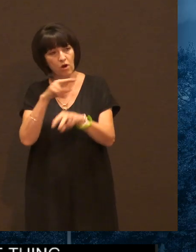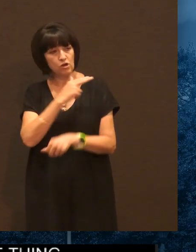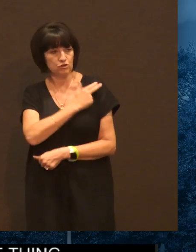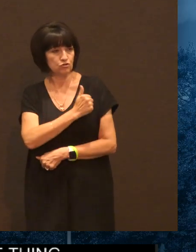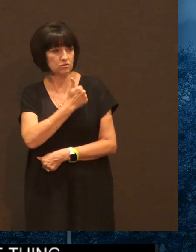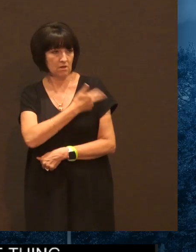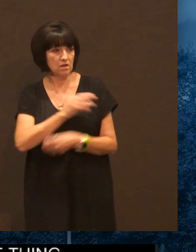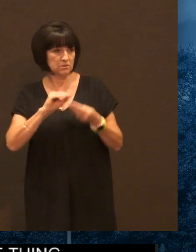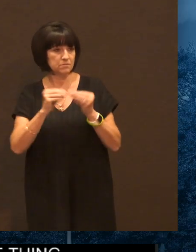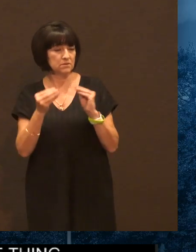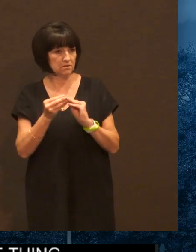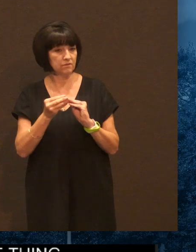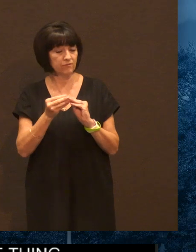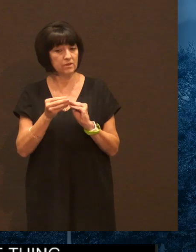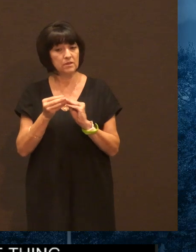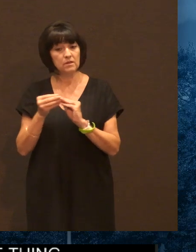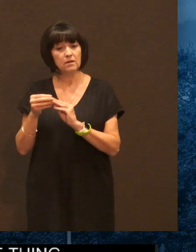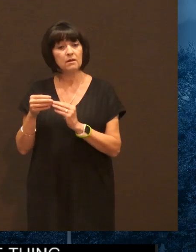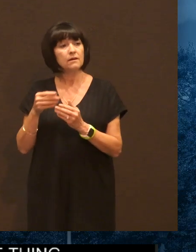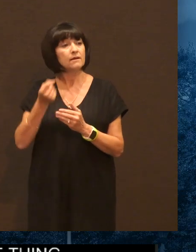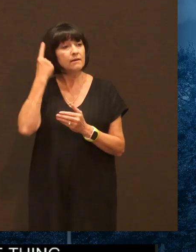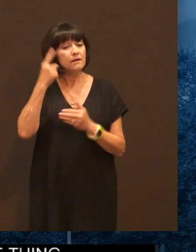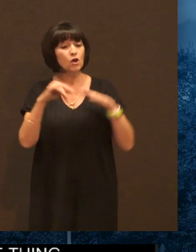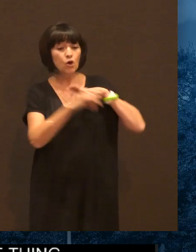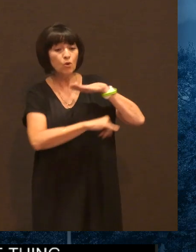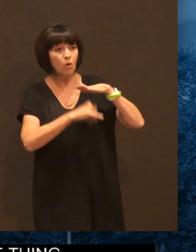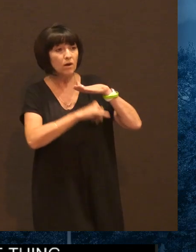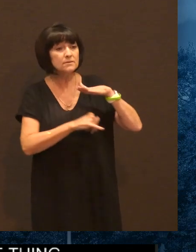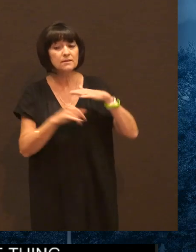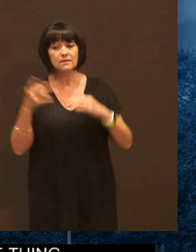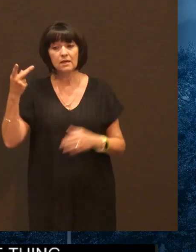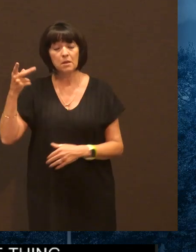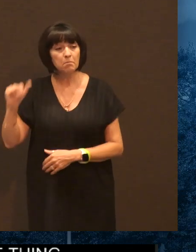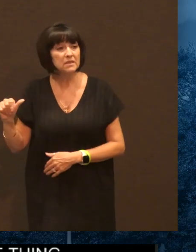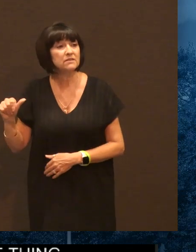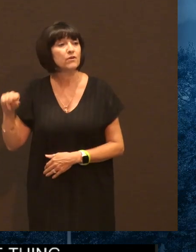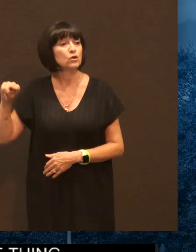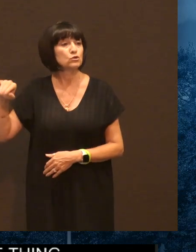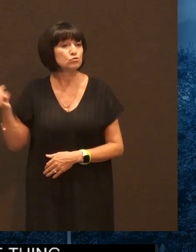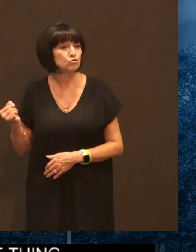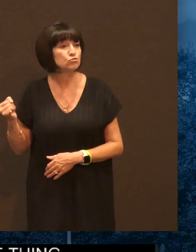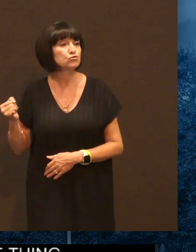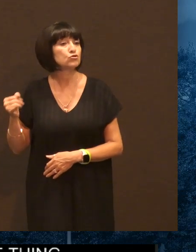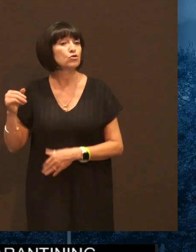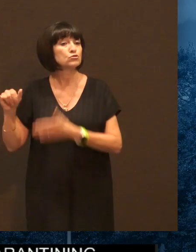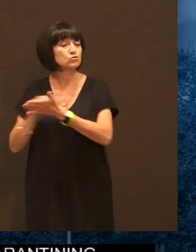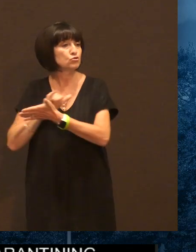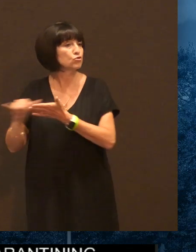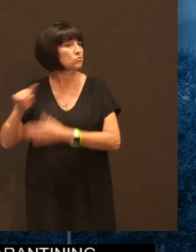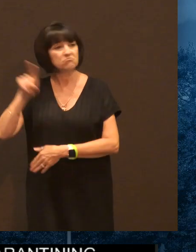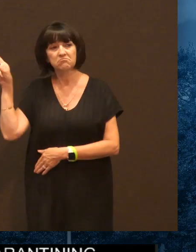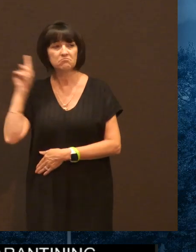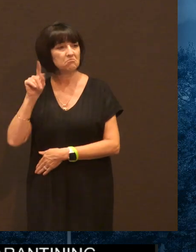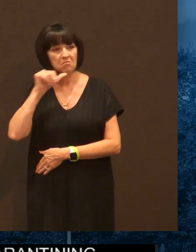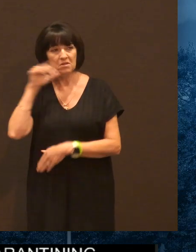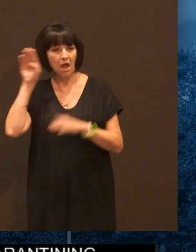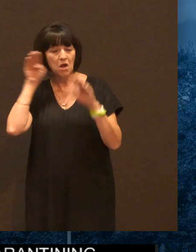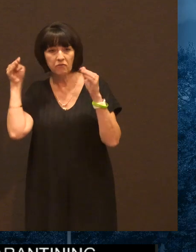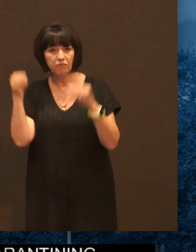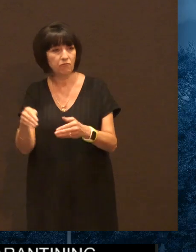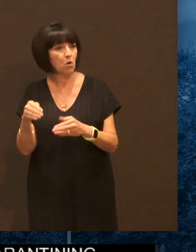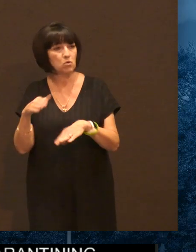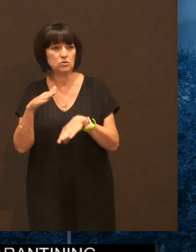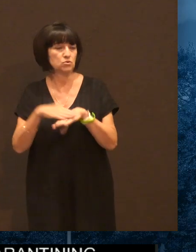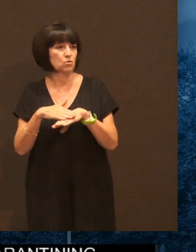quarantining with Pennsylvania and New Jersey, New York, and Connecticut, they're not looking at hospitalizations at all. And so we can have a